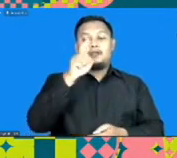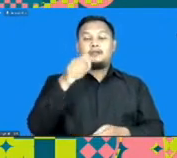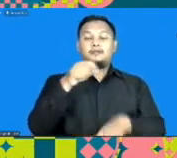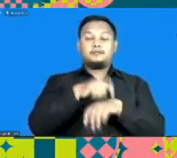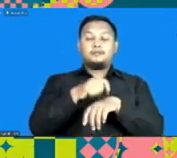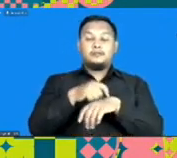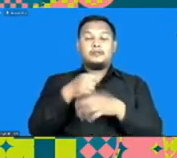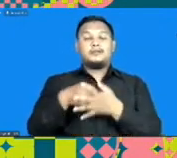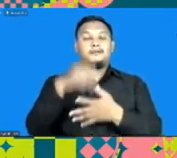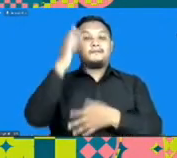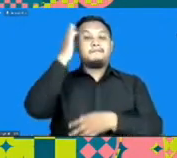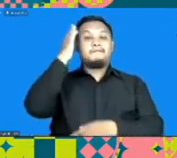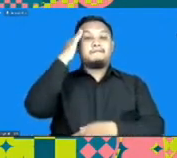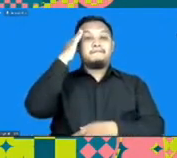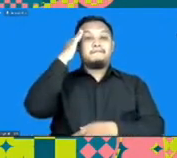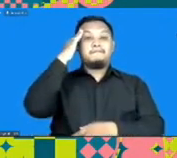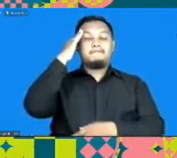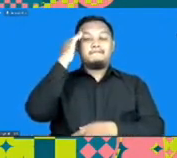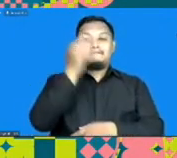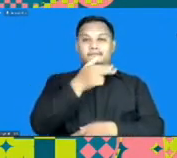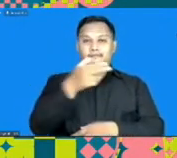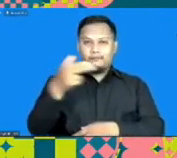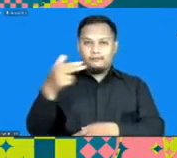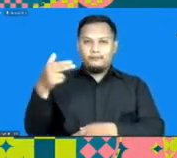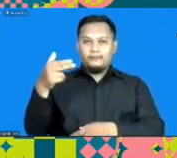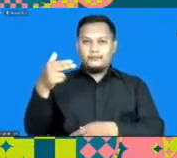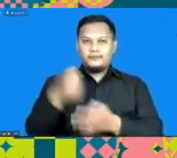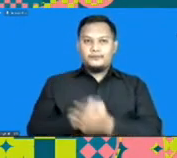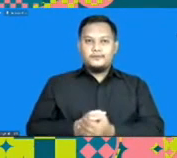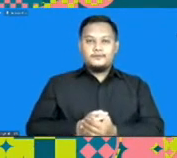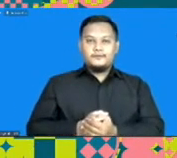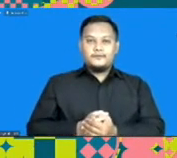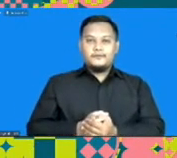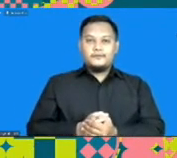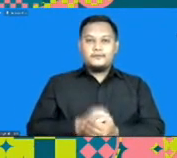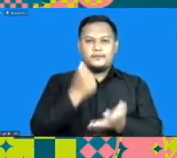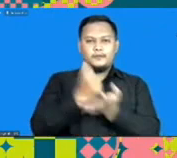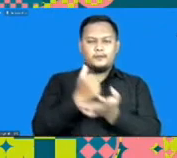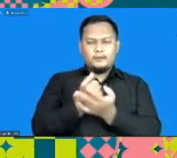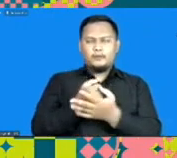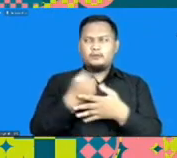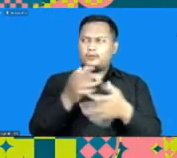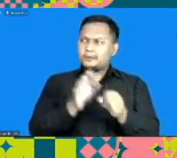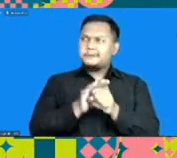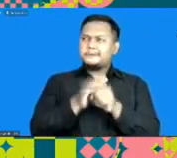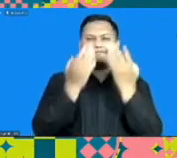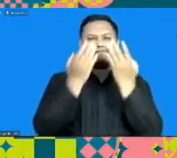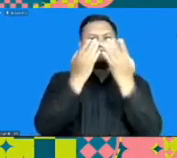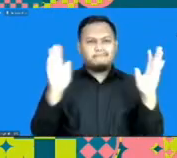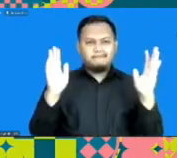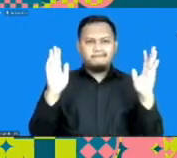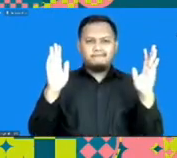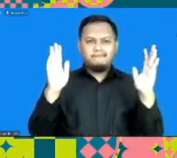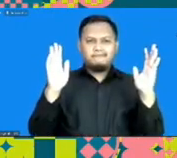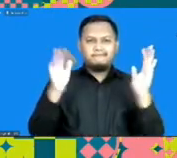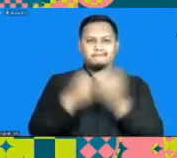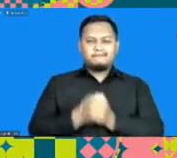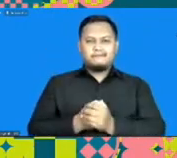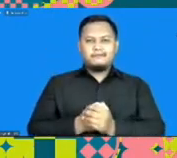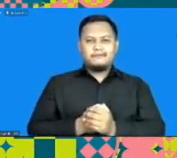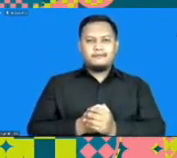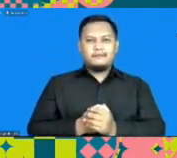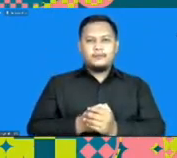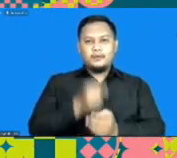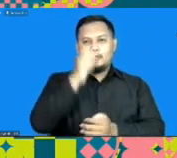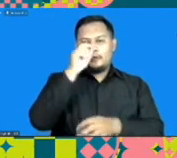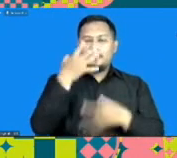Indonesia is somewhat open to more, how do you call it there, softer discussion.